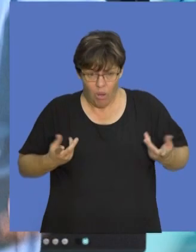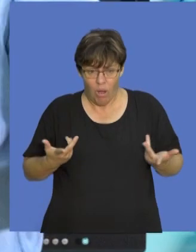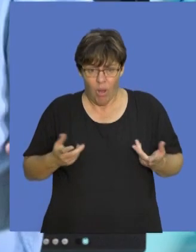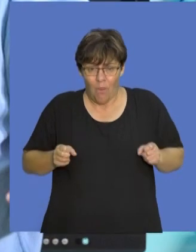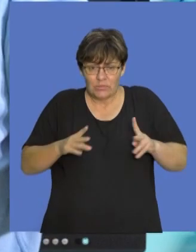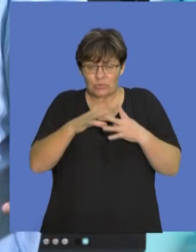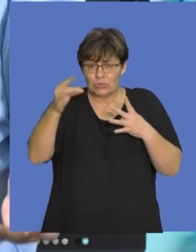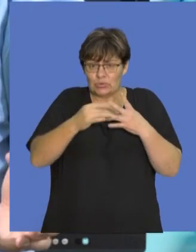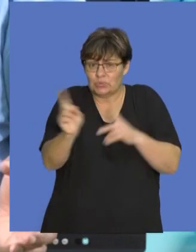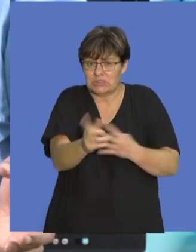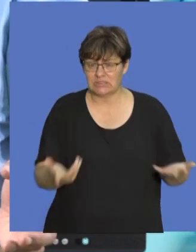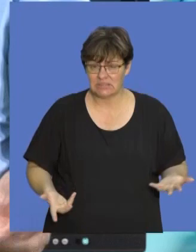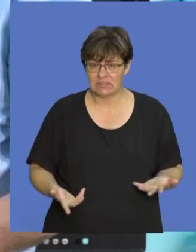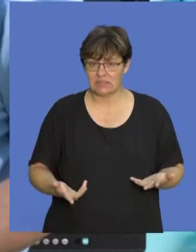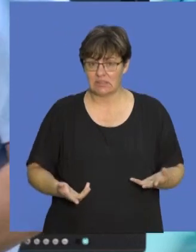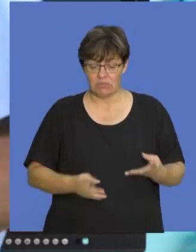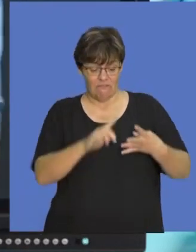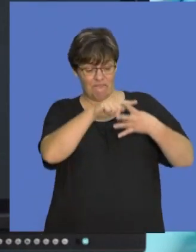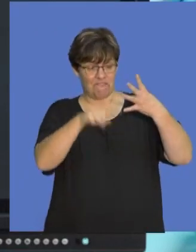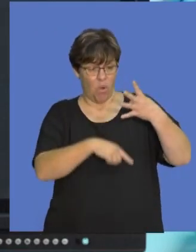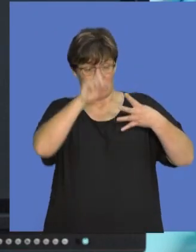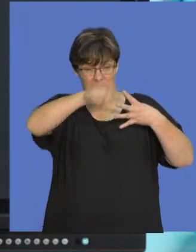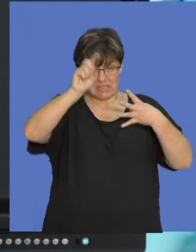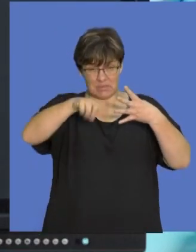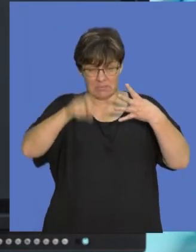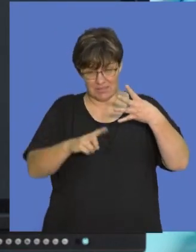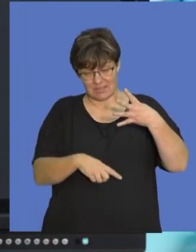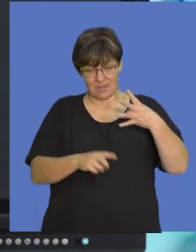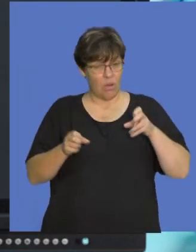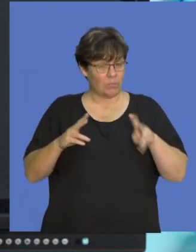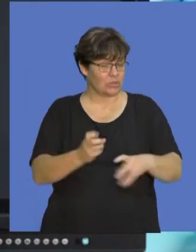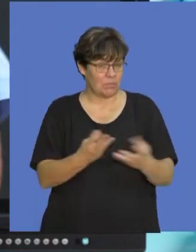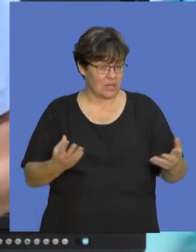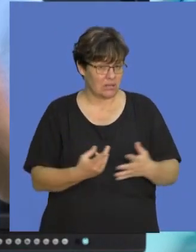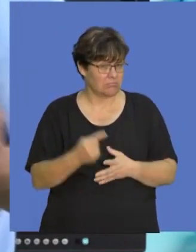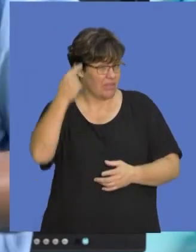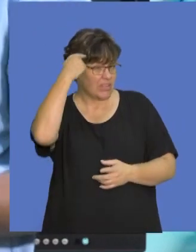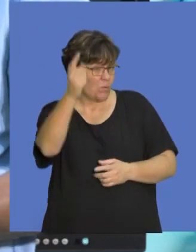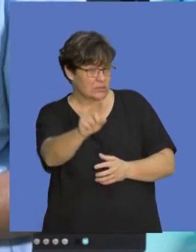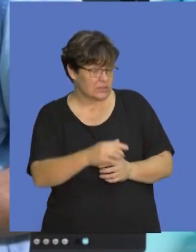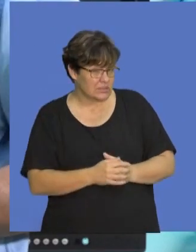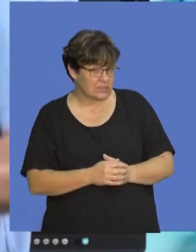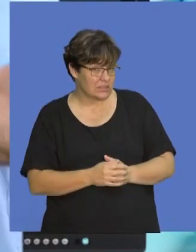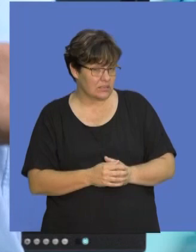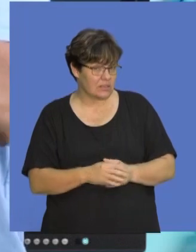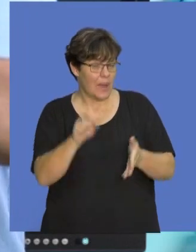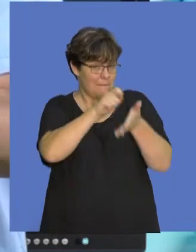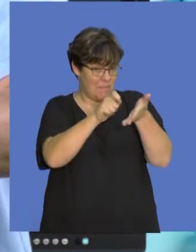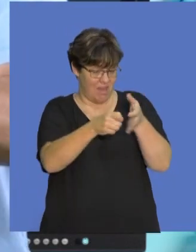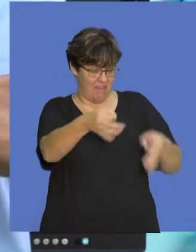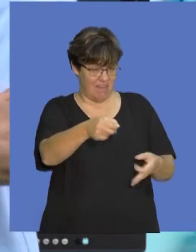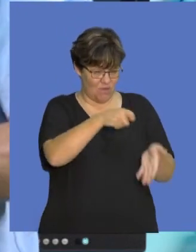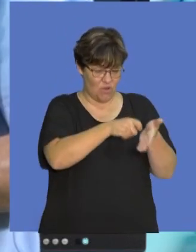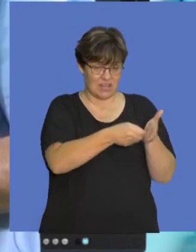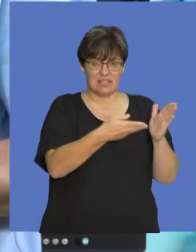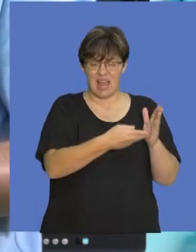What are the chances? And if we did for 4 spins, what are the chances? Would you like to make a prediction? Take a piece of